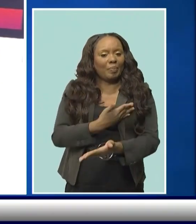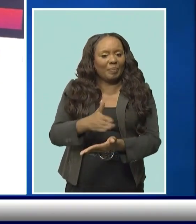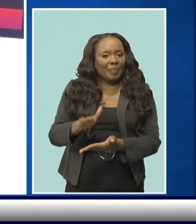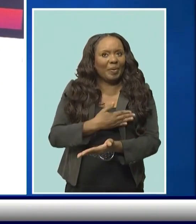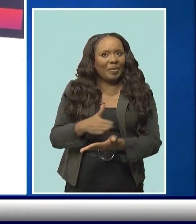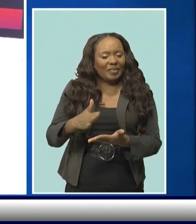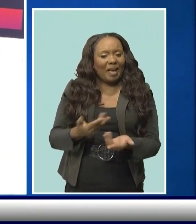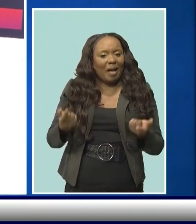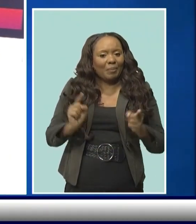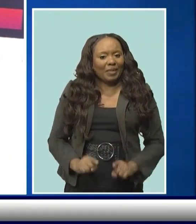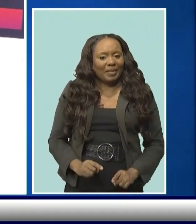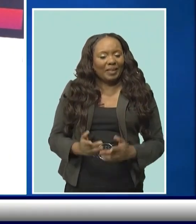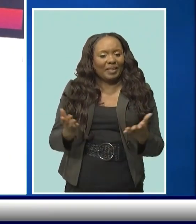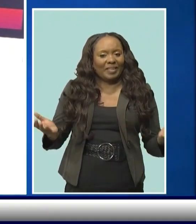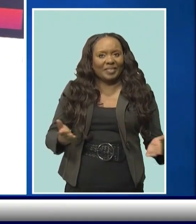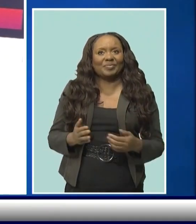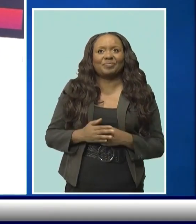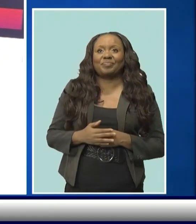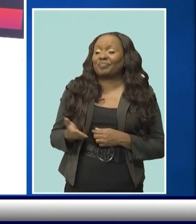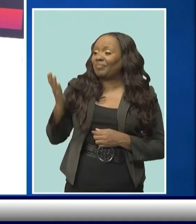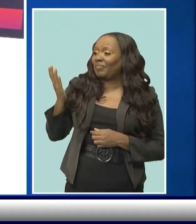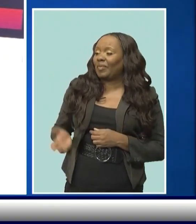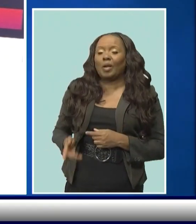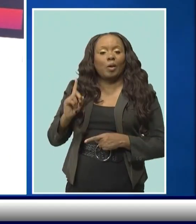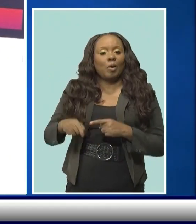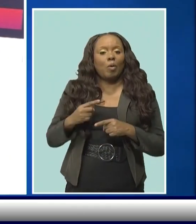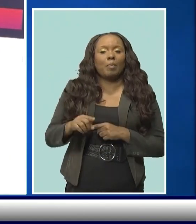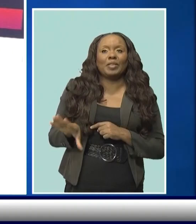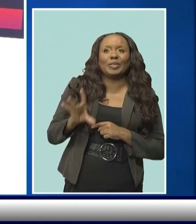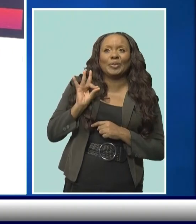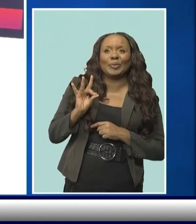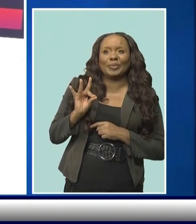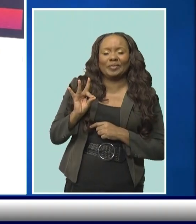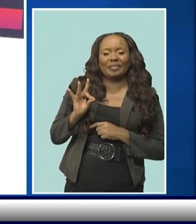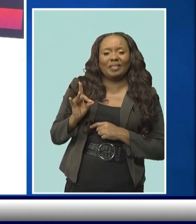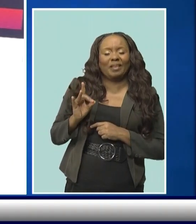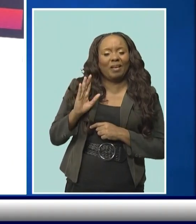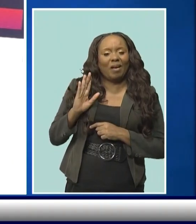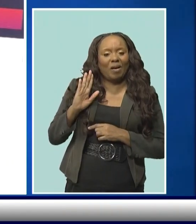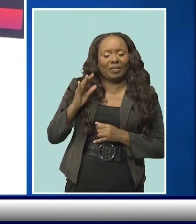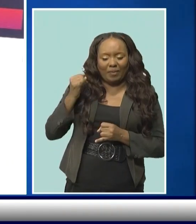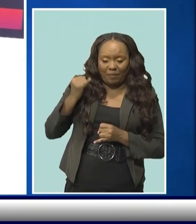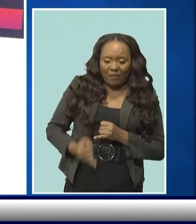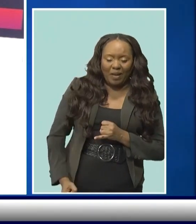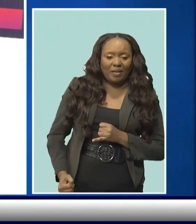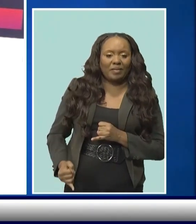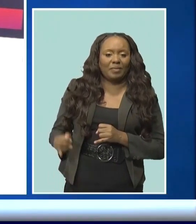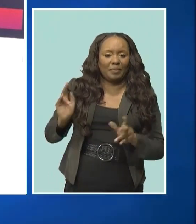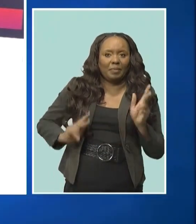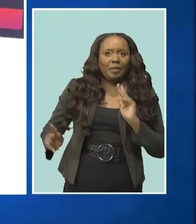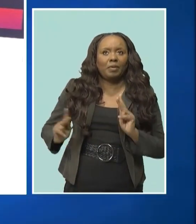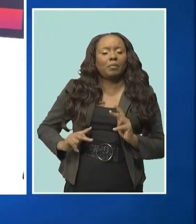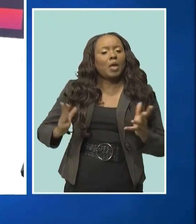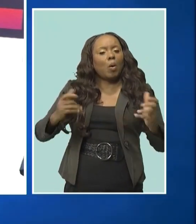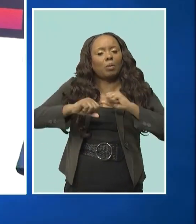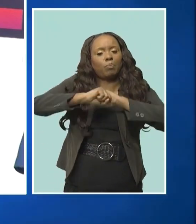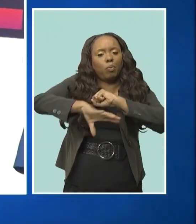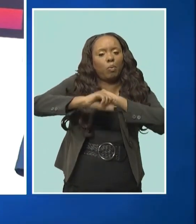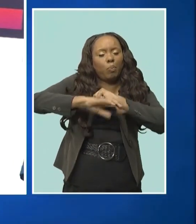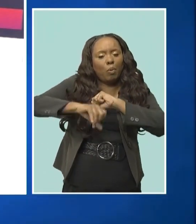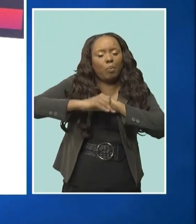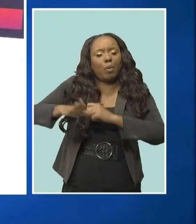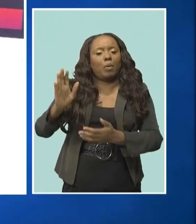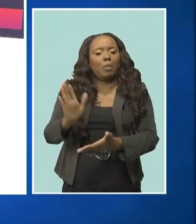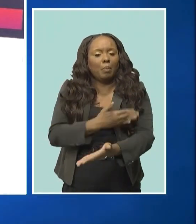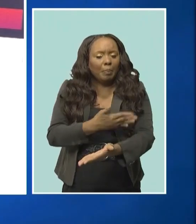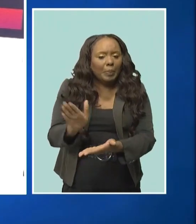ensure that once those finalists are chosen, that we continue to promote their music, continue to push them in